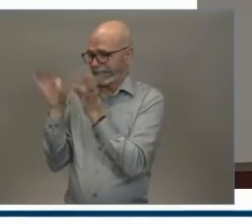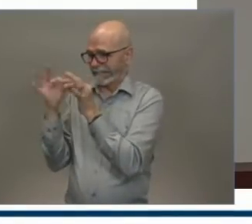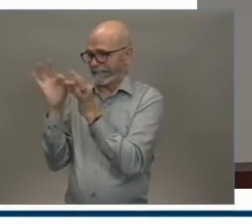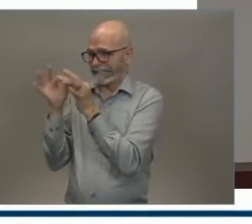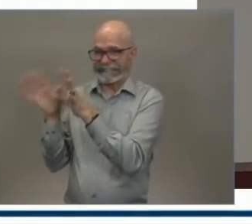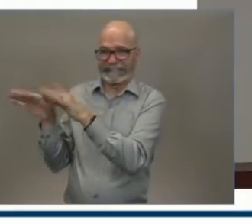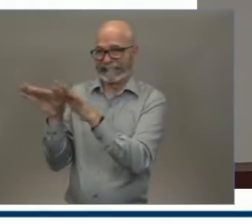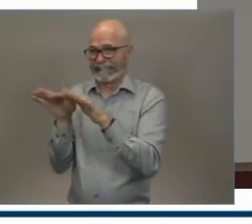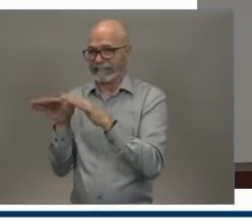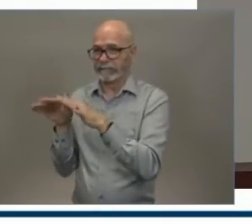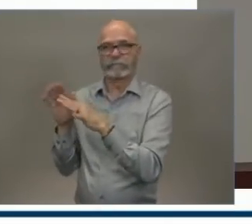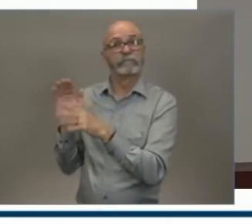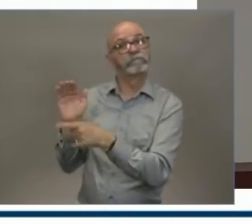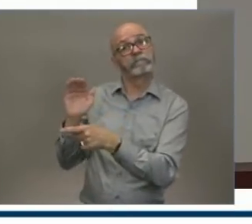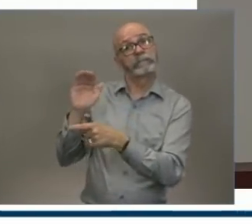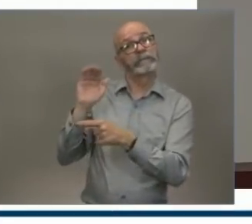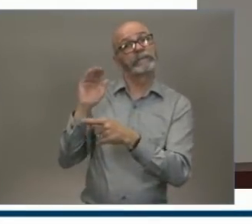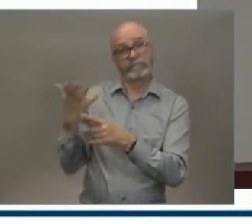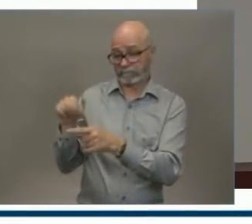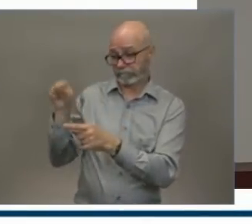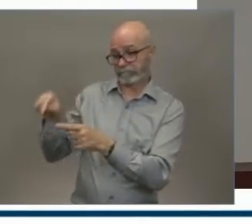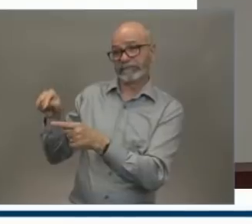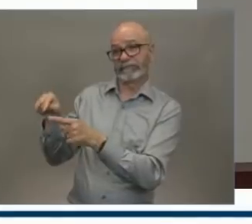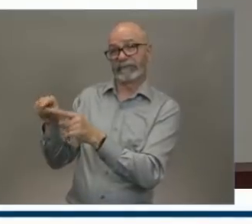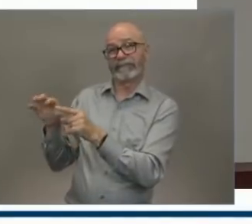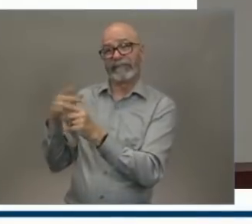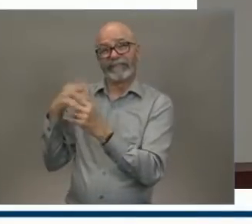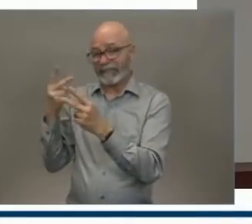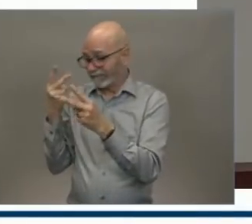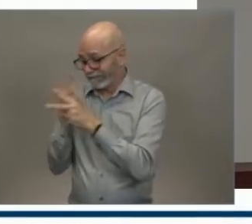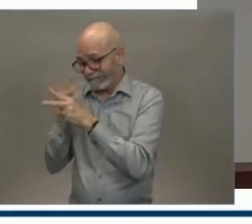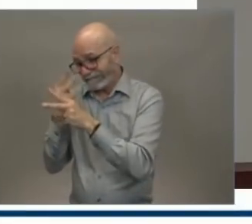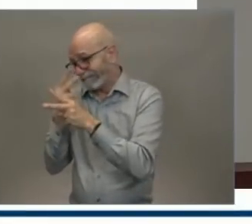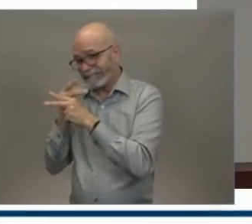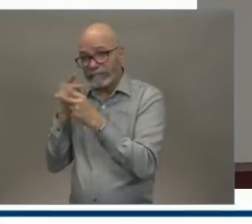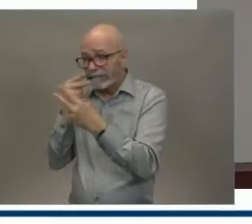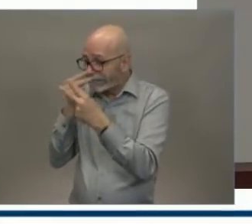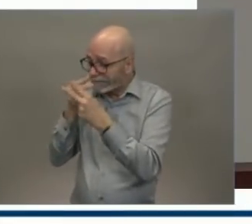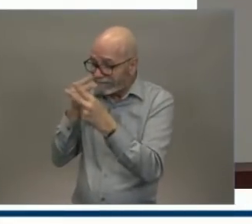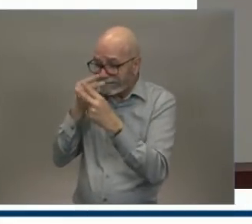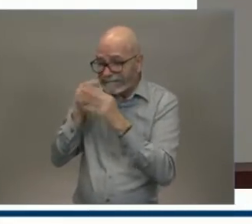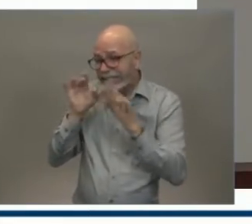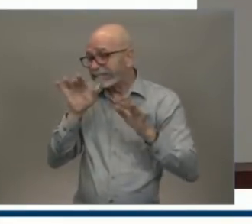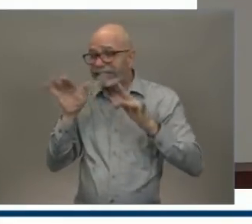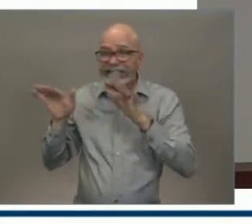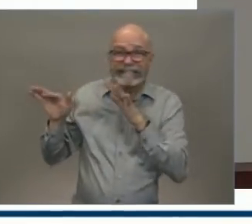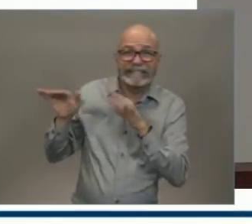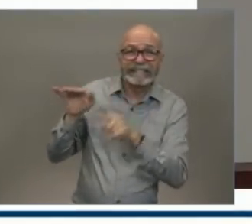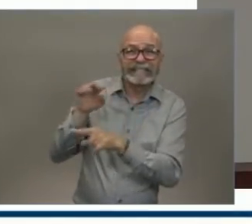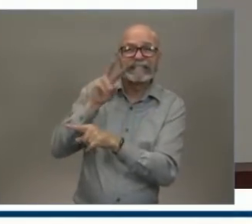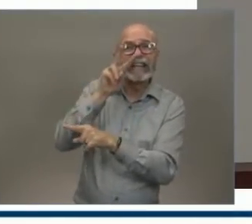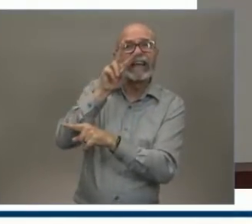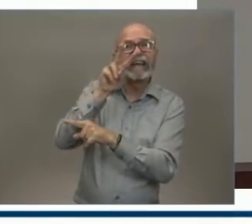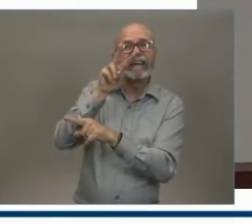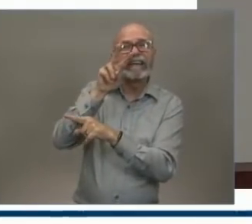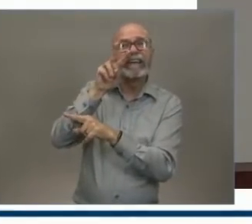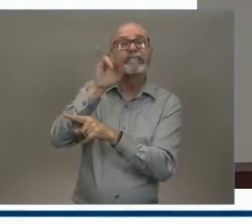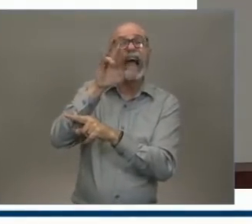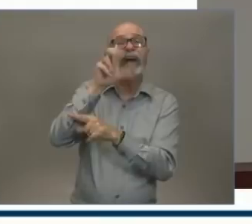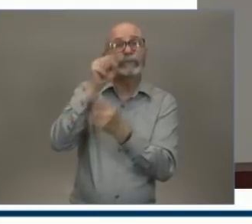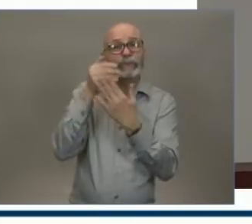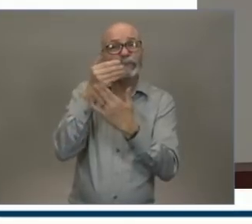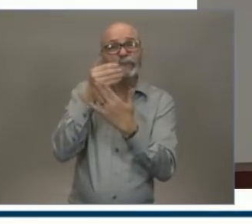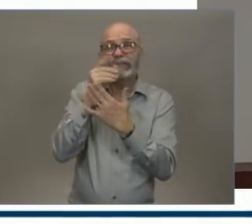low amount of virus in their samples, and we are unable to send their specimens for sequencing. So it's quite possible